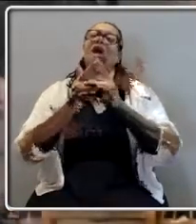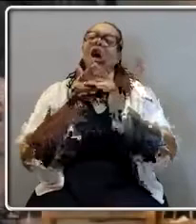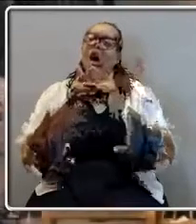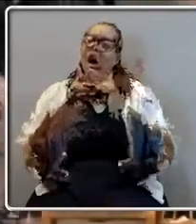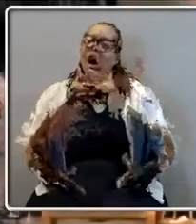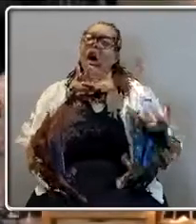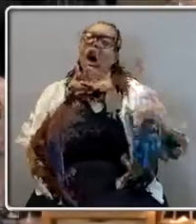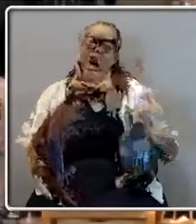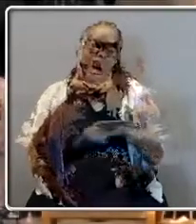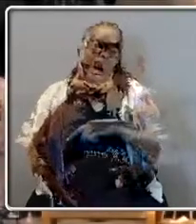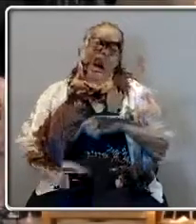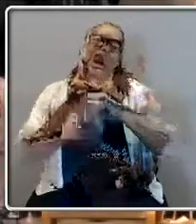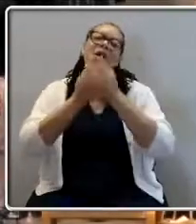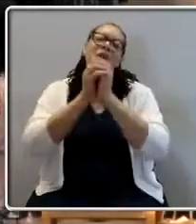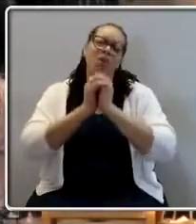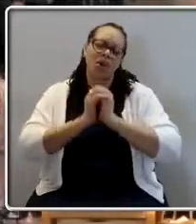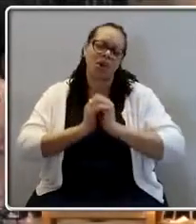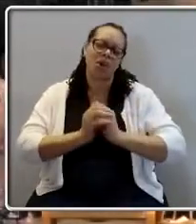worship.